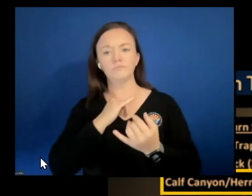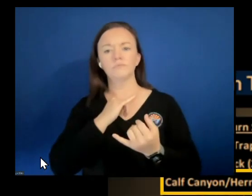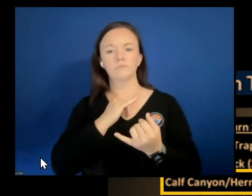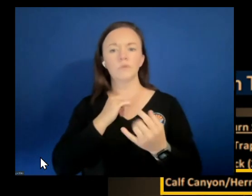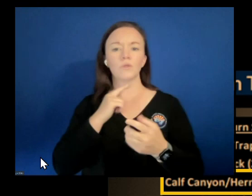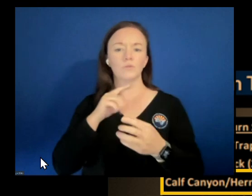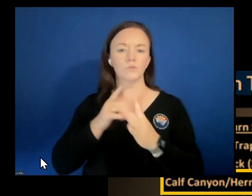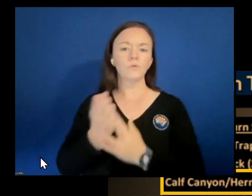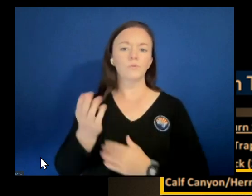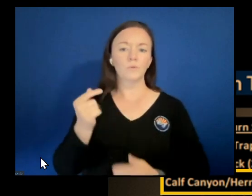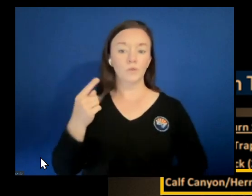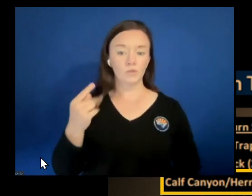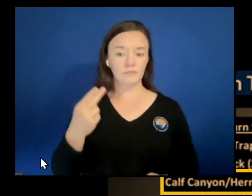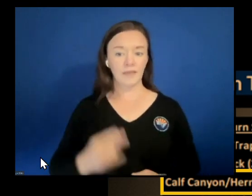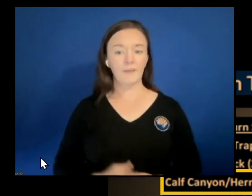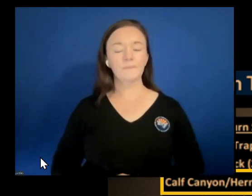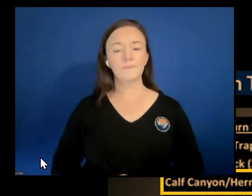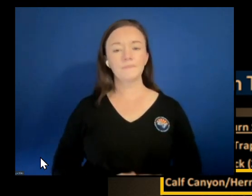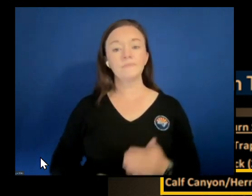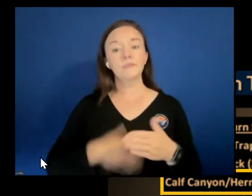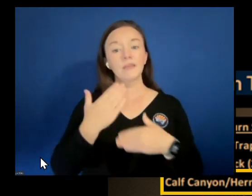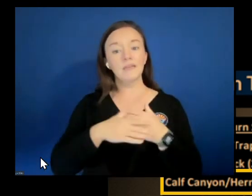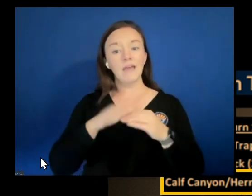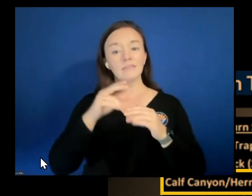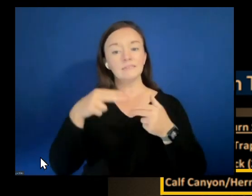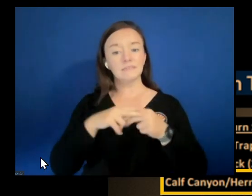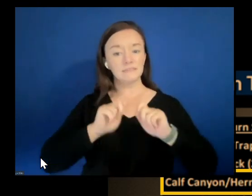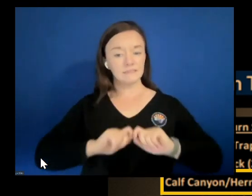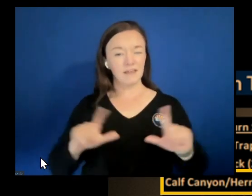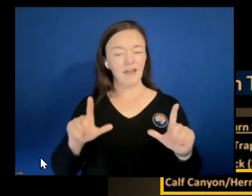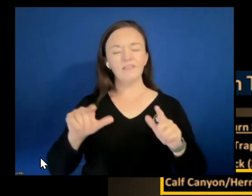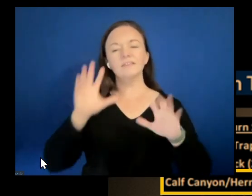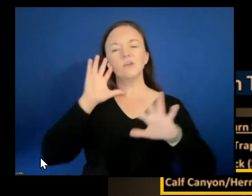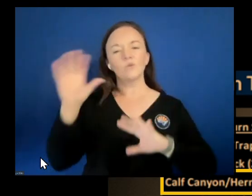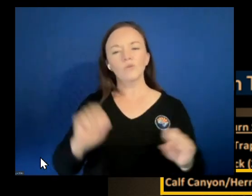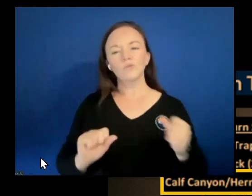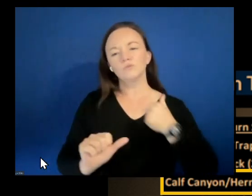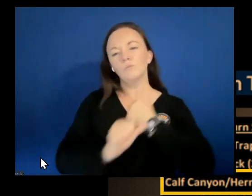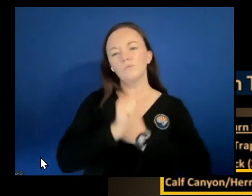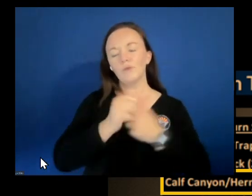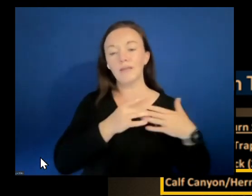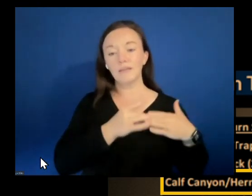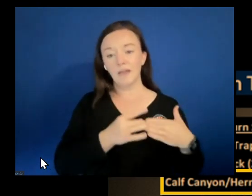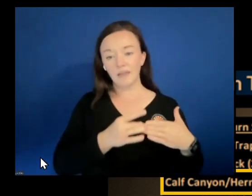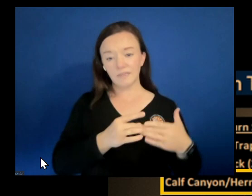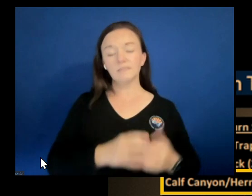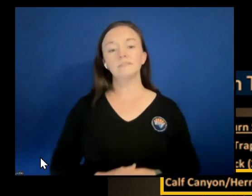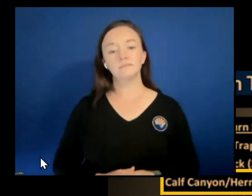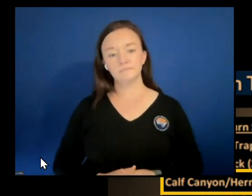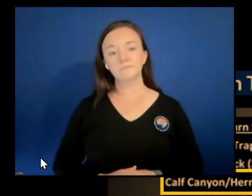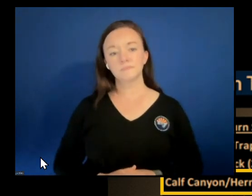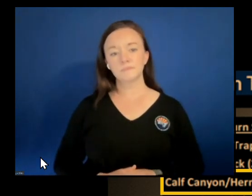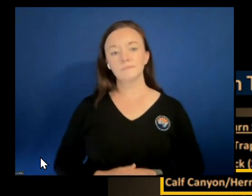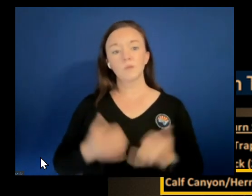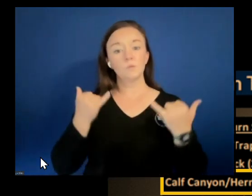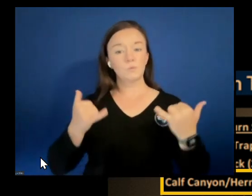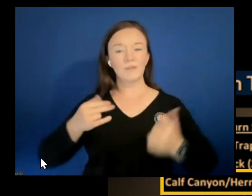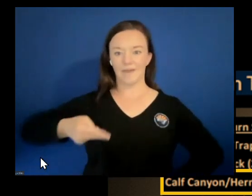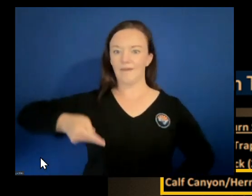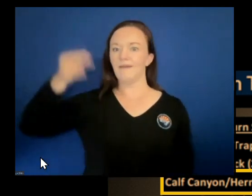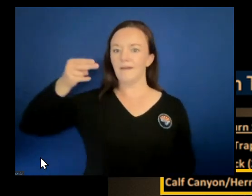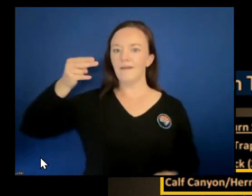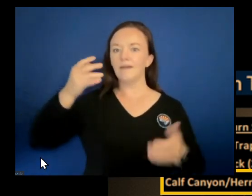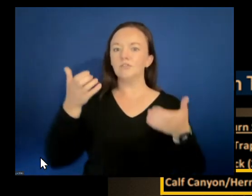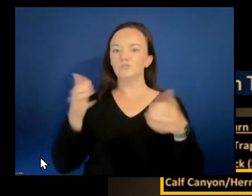slide, please. So just a thunderstorm threat guidance. As you can see, we do have a high category today,